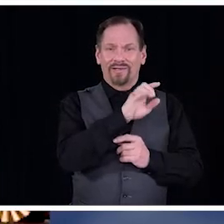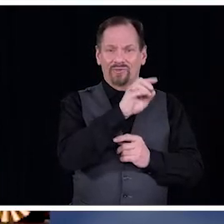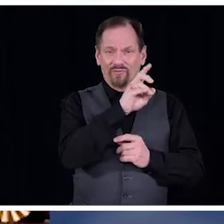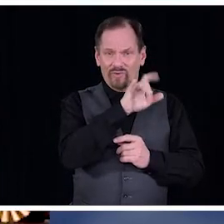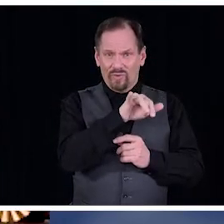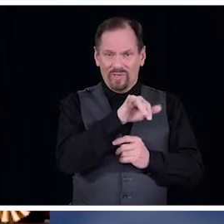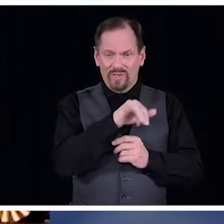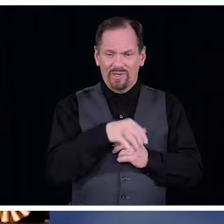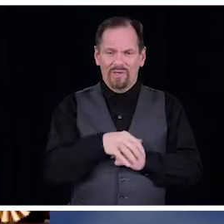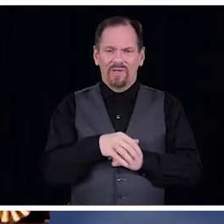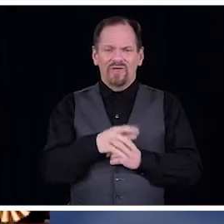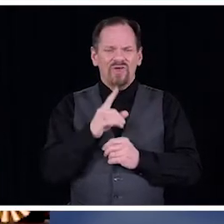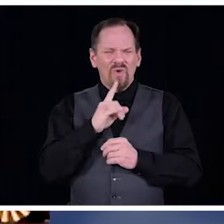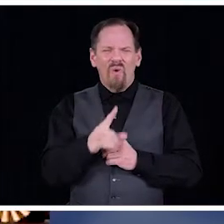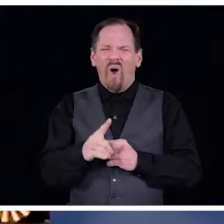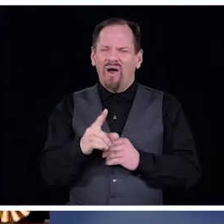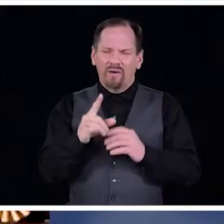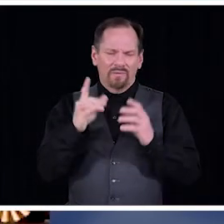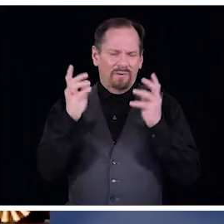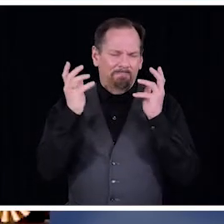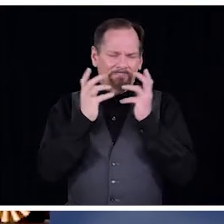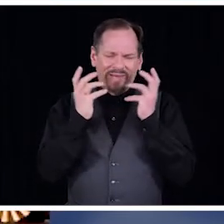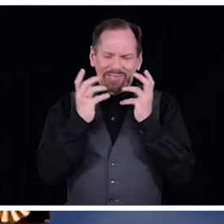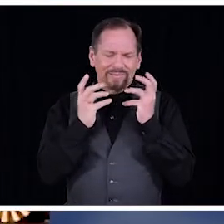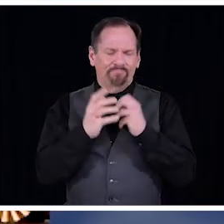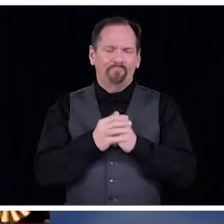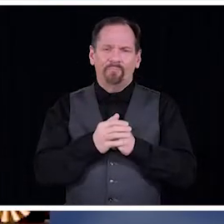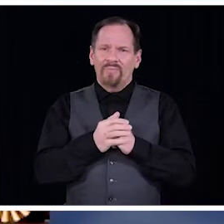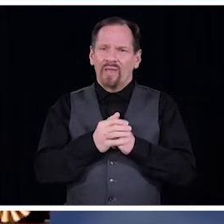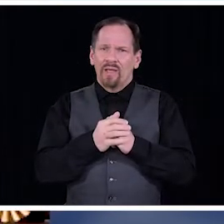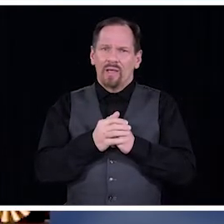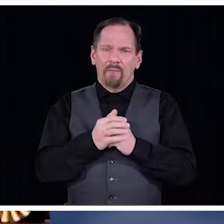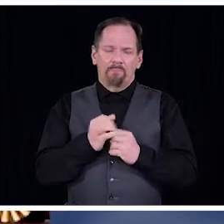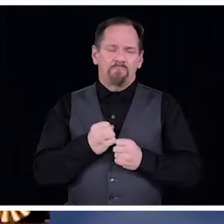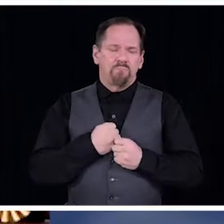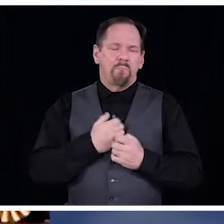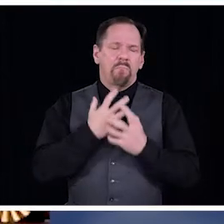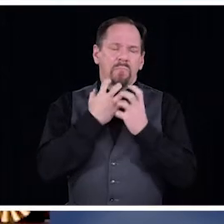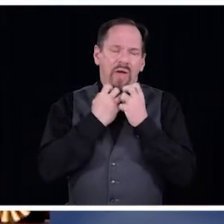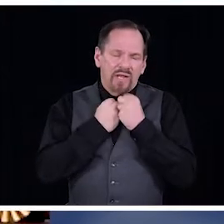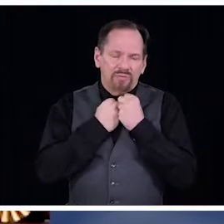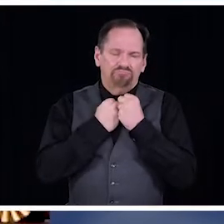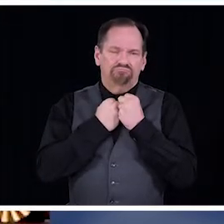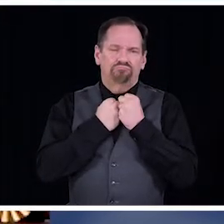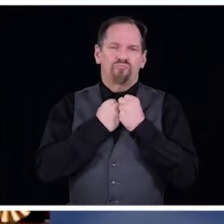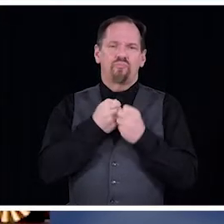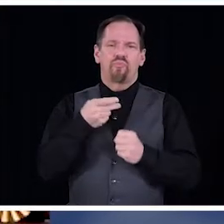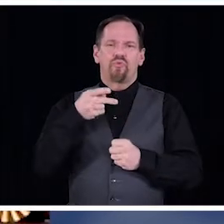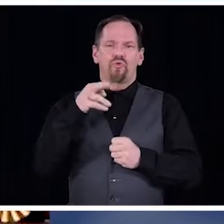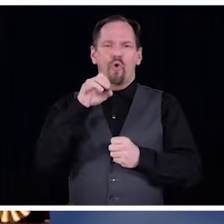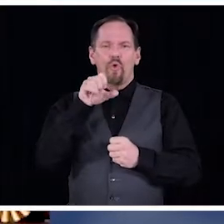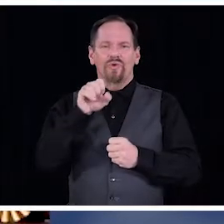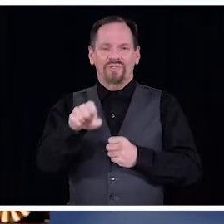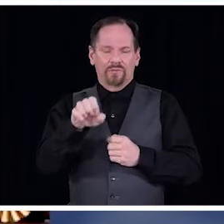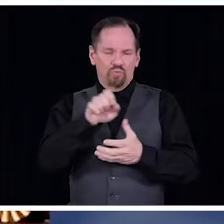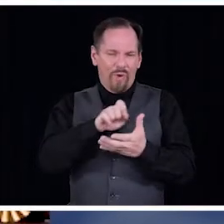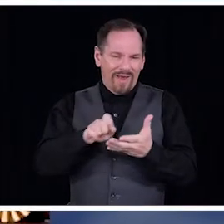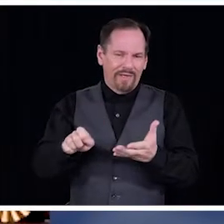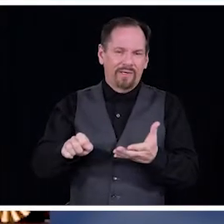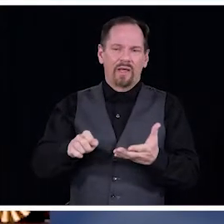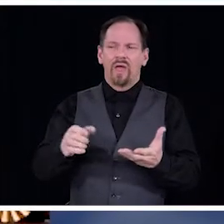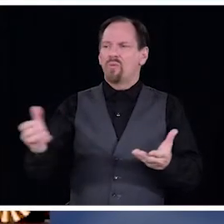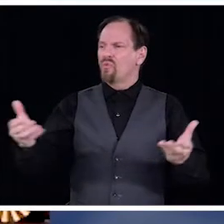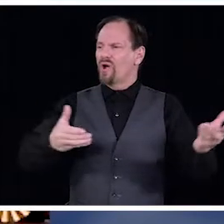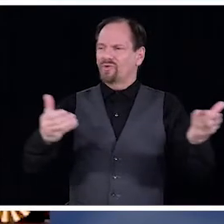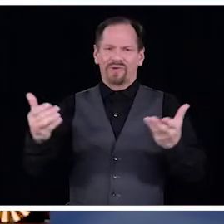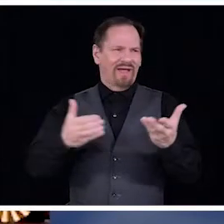Ross, your abiding enthusiasm and impassioned prose have brought together music and audiences across genres and times.